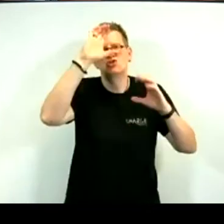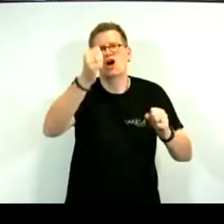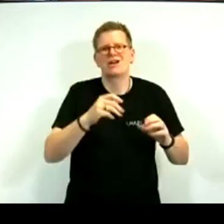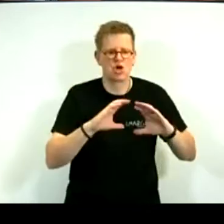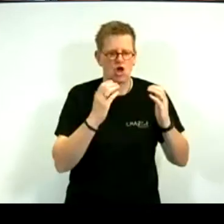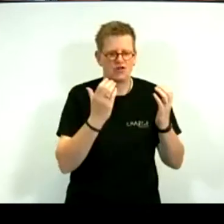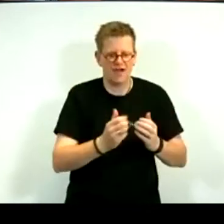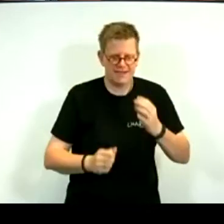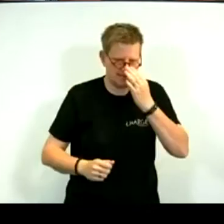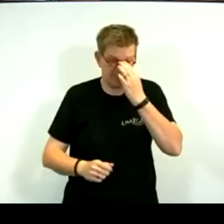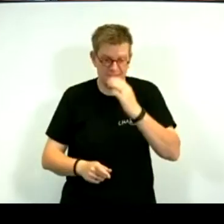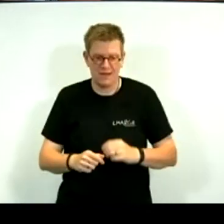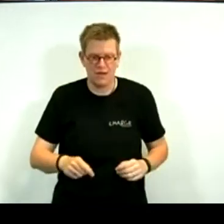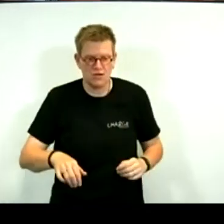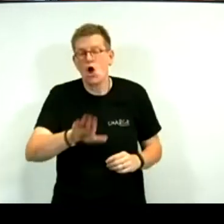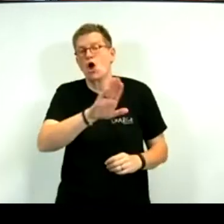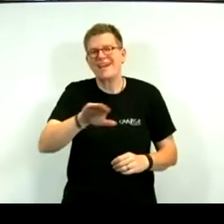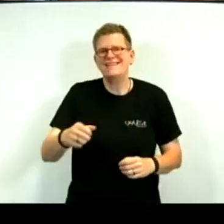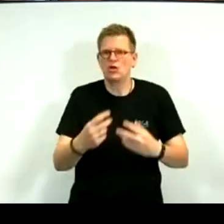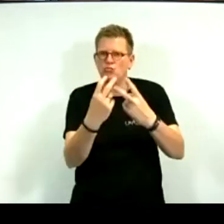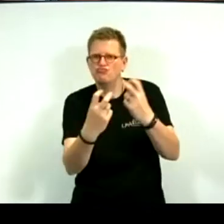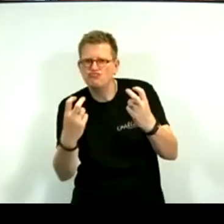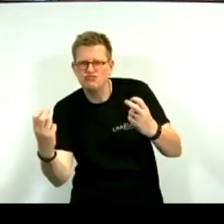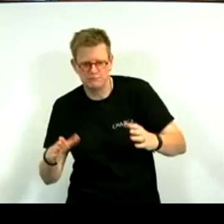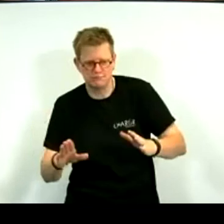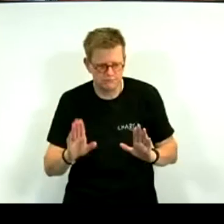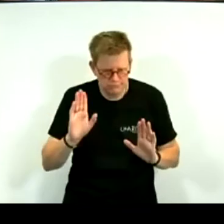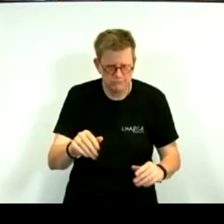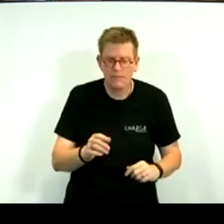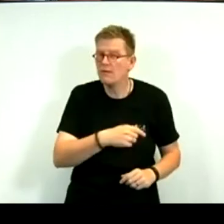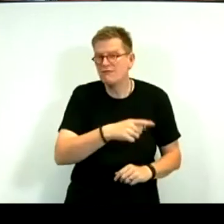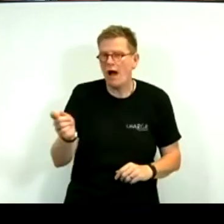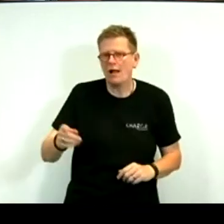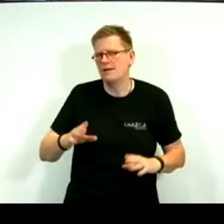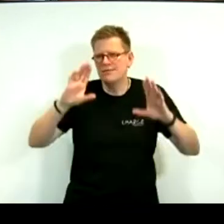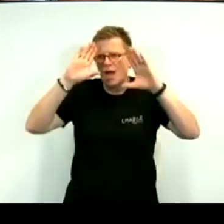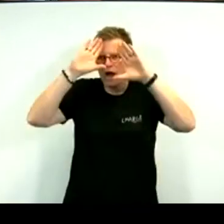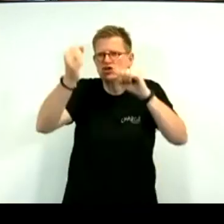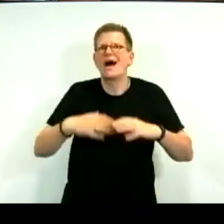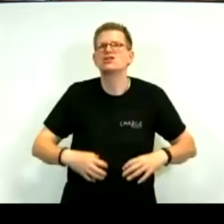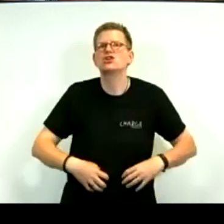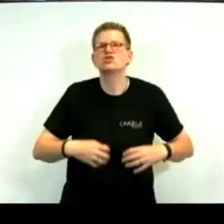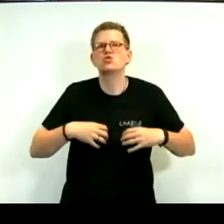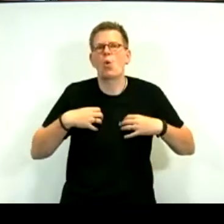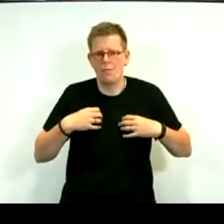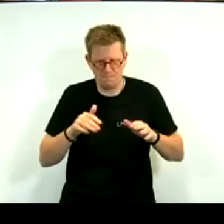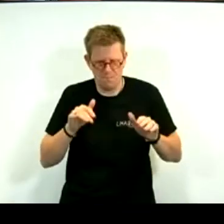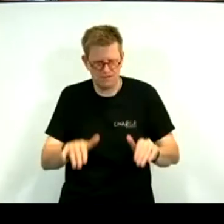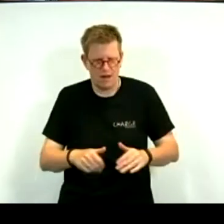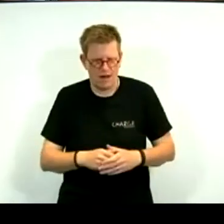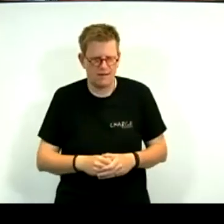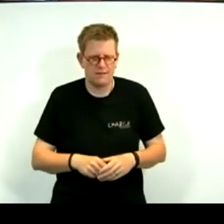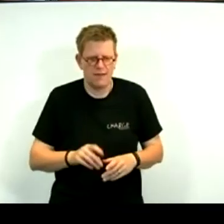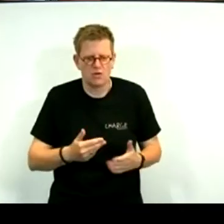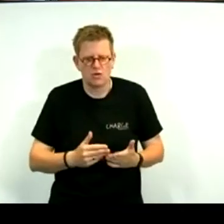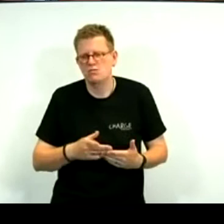They're all quite young with CHARGE syndrome, so nobody's being very obedient or compliant. But you will notice